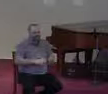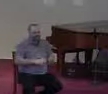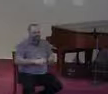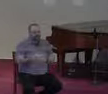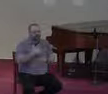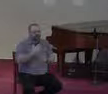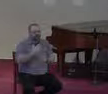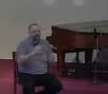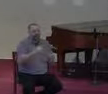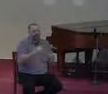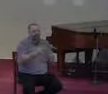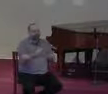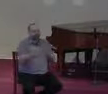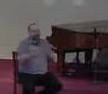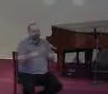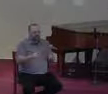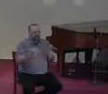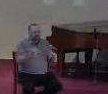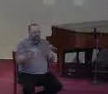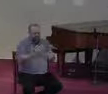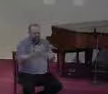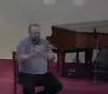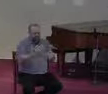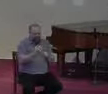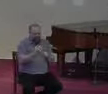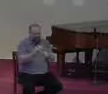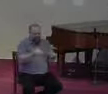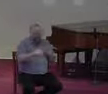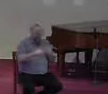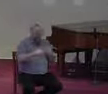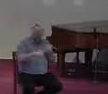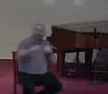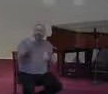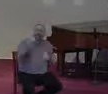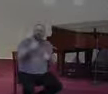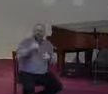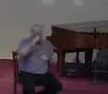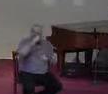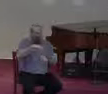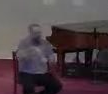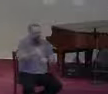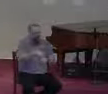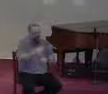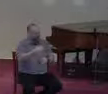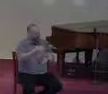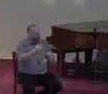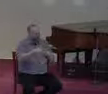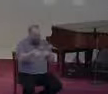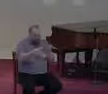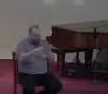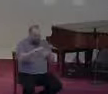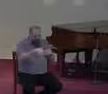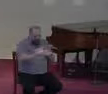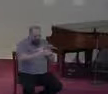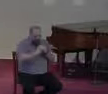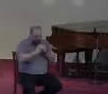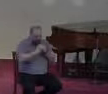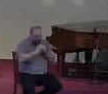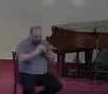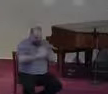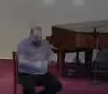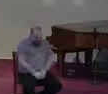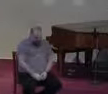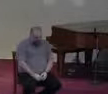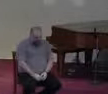I want to give you the opportunity right now to receive all that he has for you. So everyone here would simply bow their heads, close their